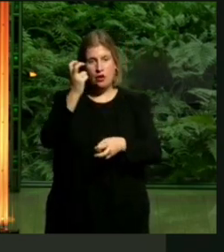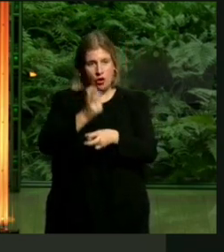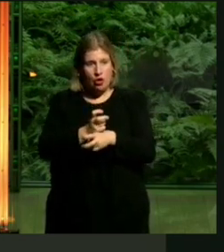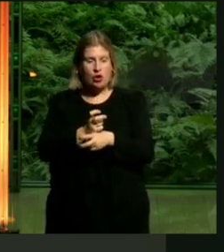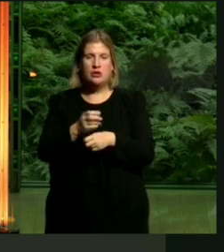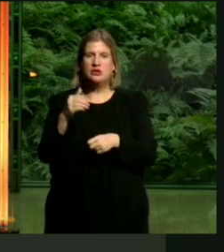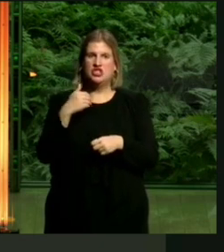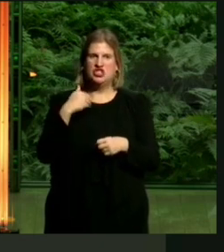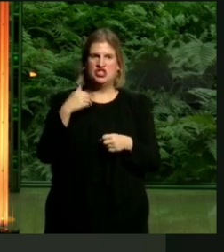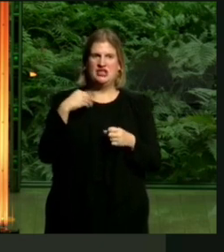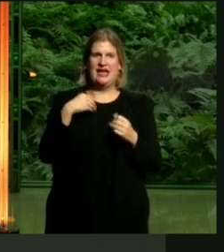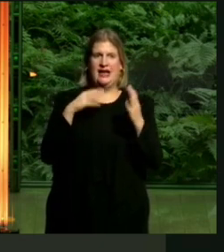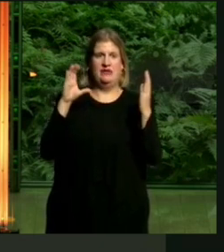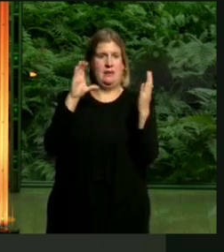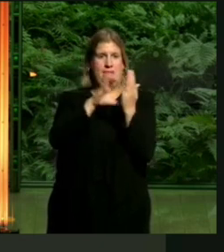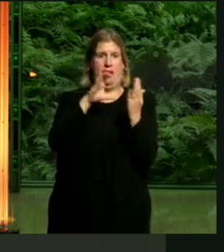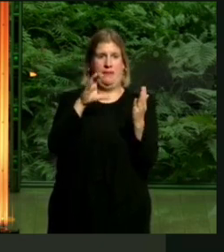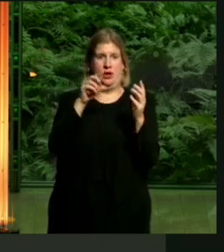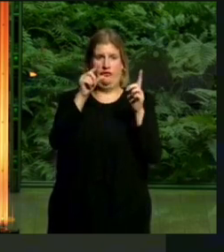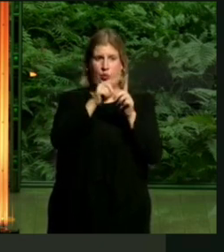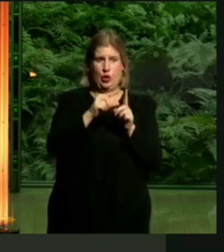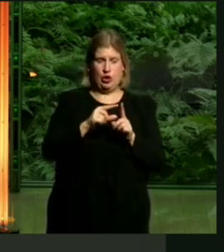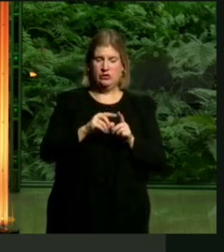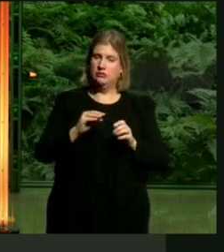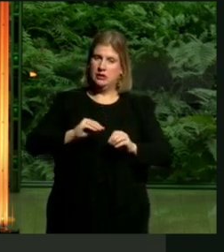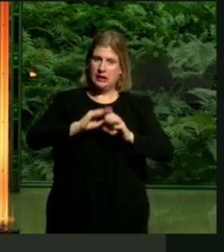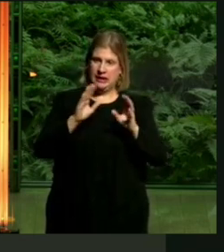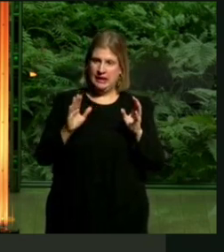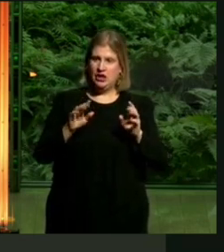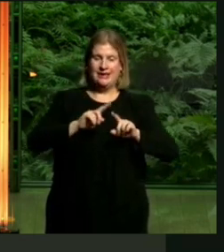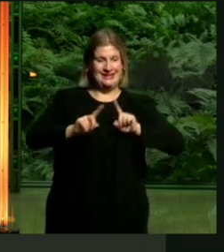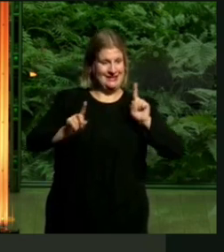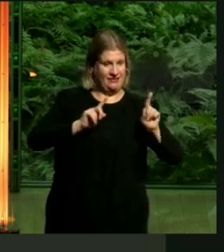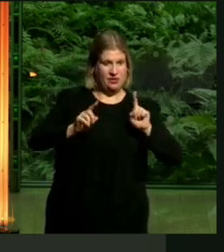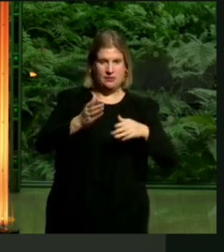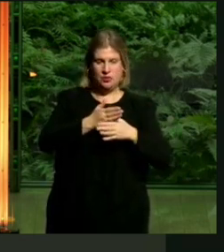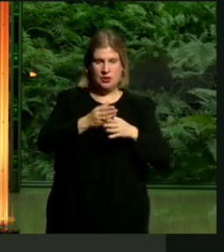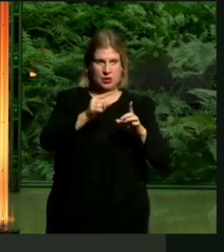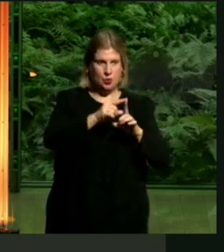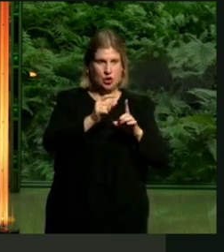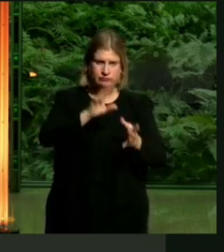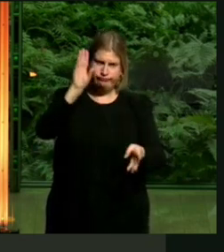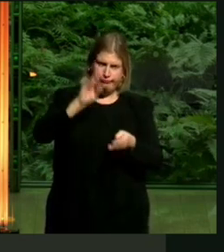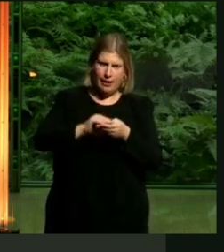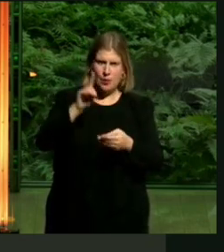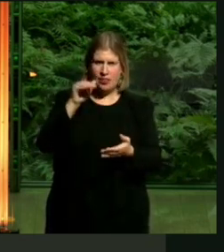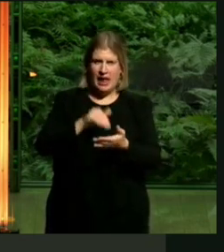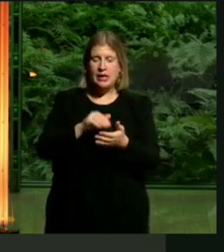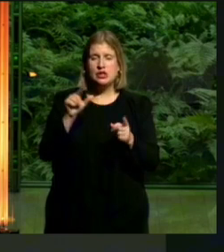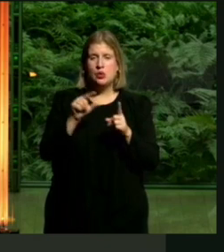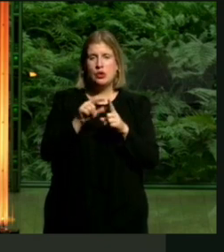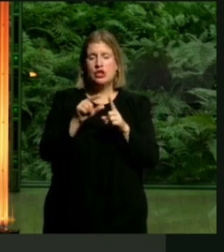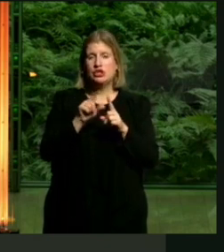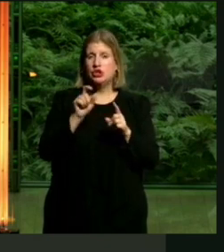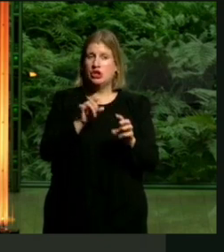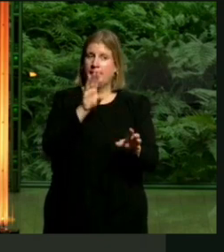clear distinction between difficulty of the words for each category. Approximately 1,000 words should be included in each